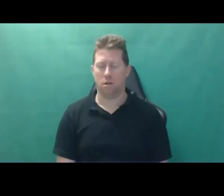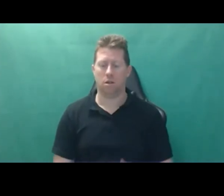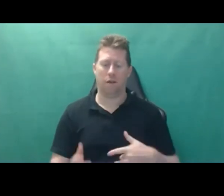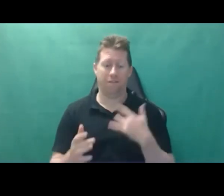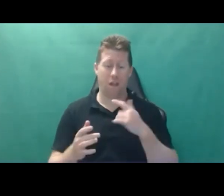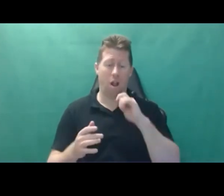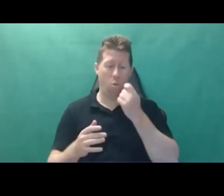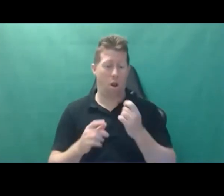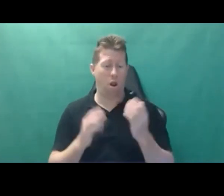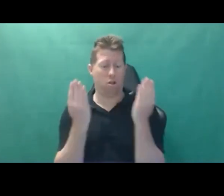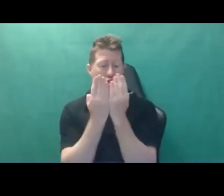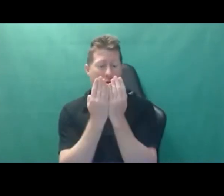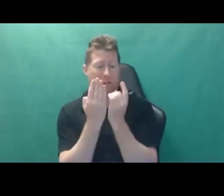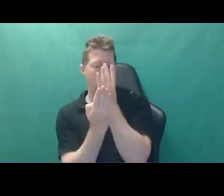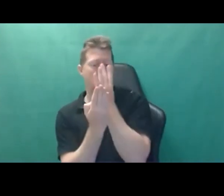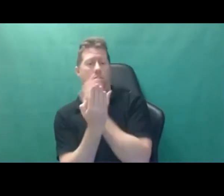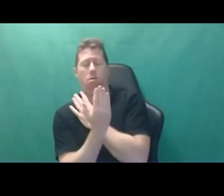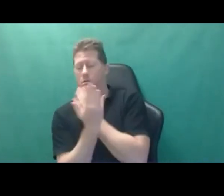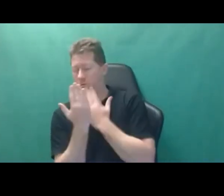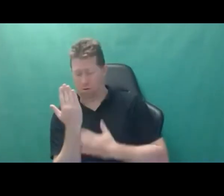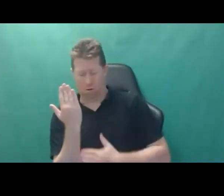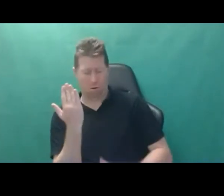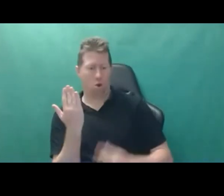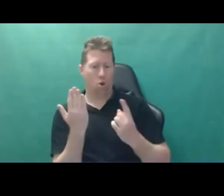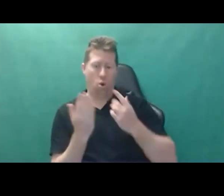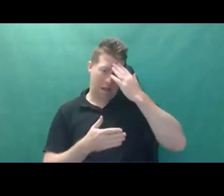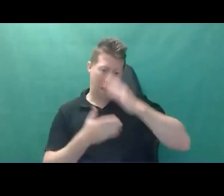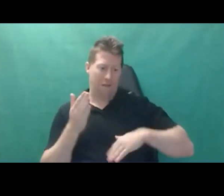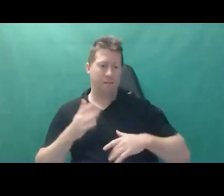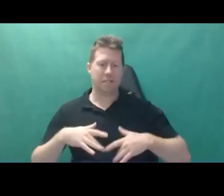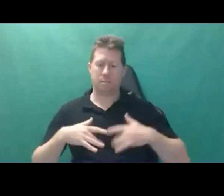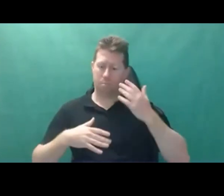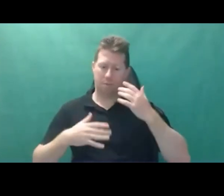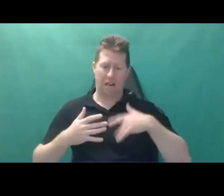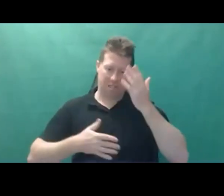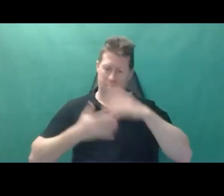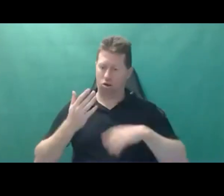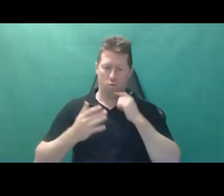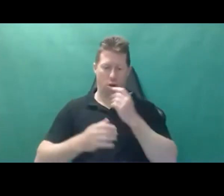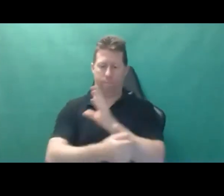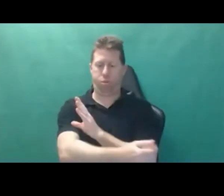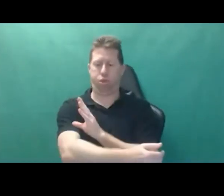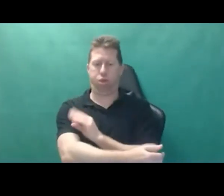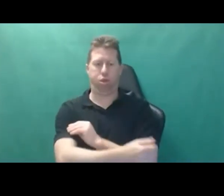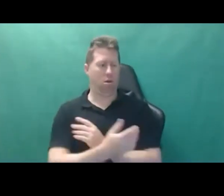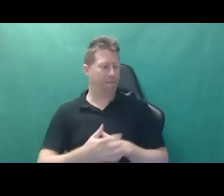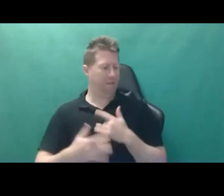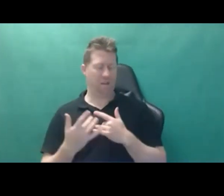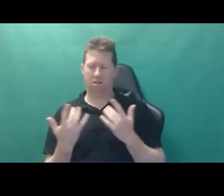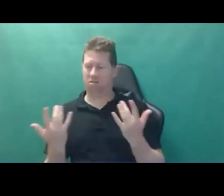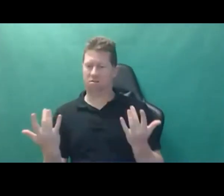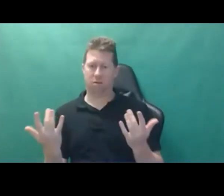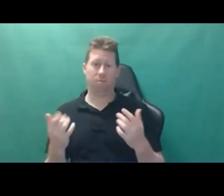those who mind us for our lived experience will jargonize us and, and it's disempower us. Um, current controversies,